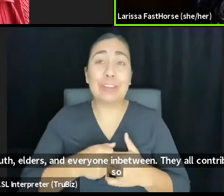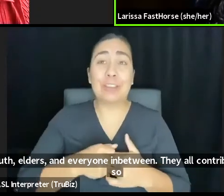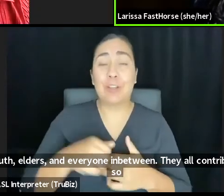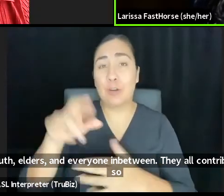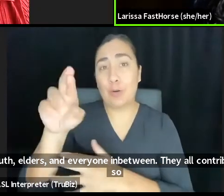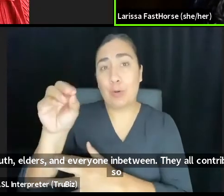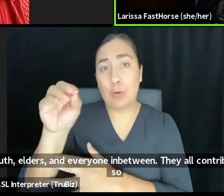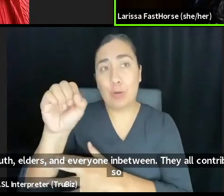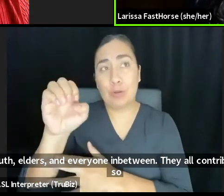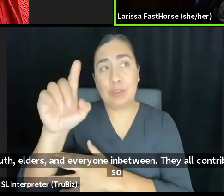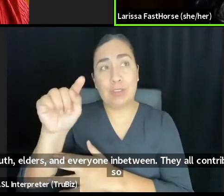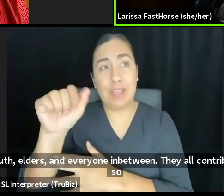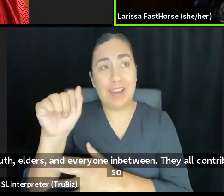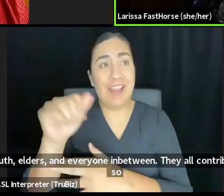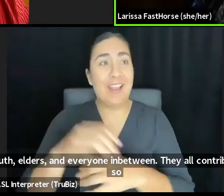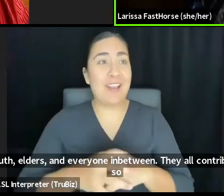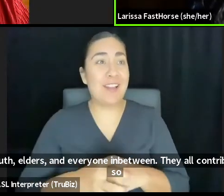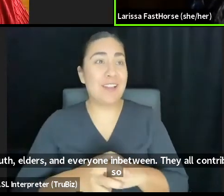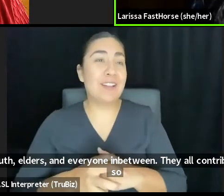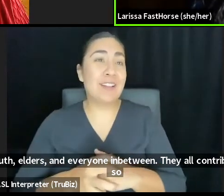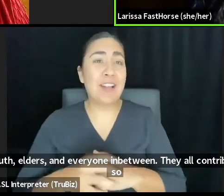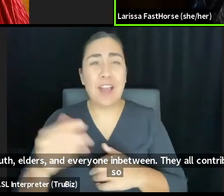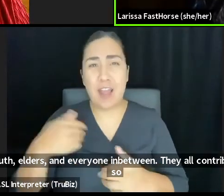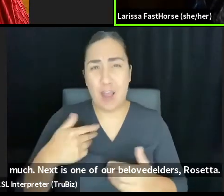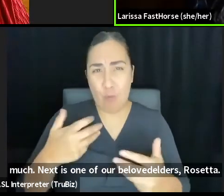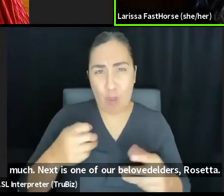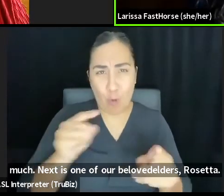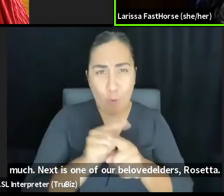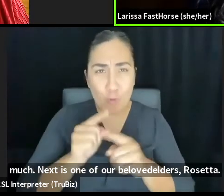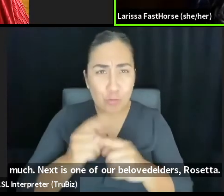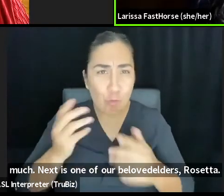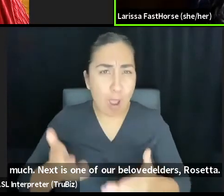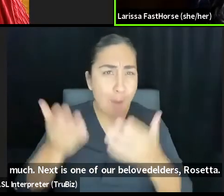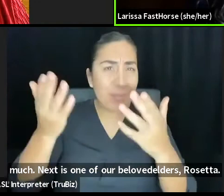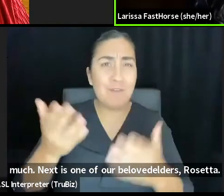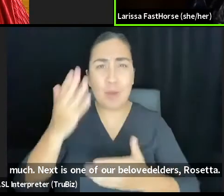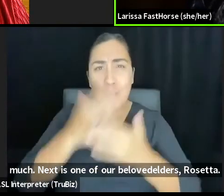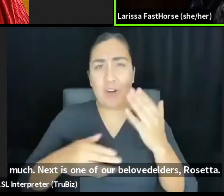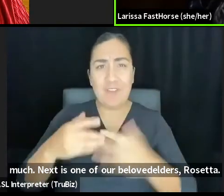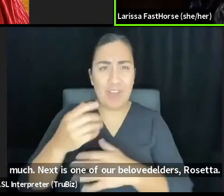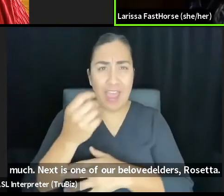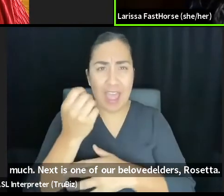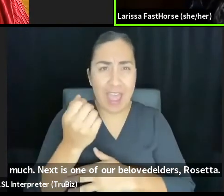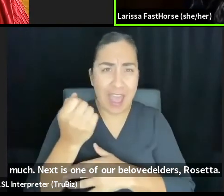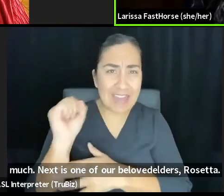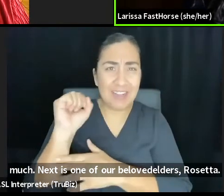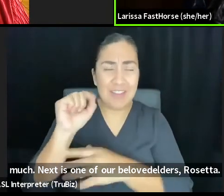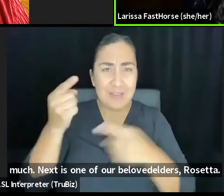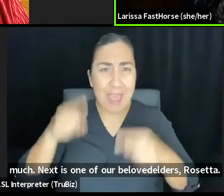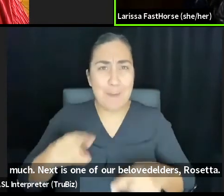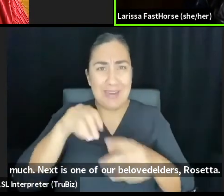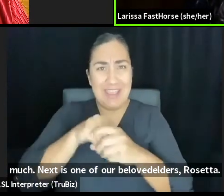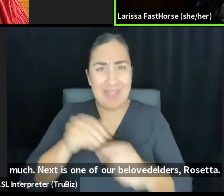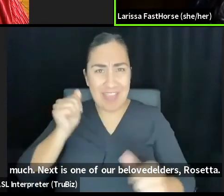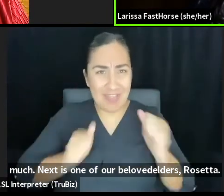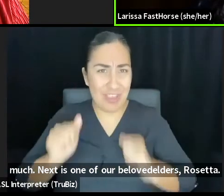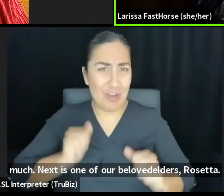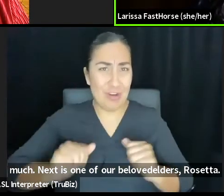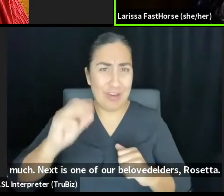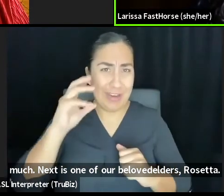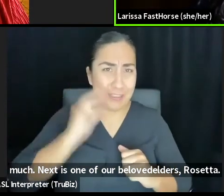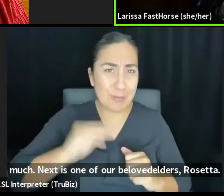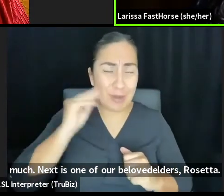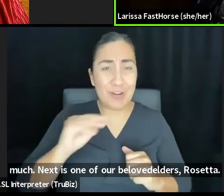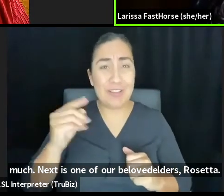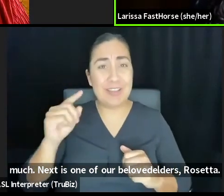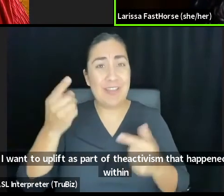I just wanted to uplift as part of the activism that happened within the theater experience that we created last year, that during Native